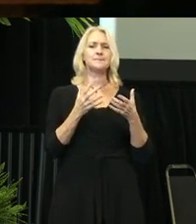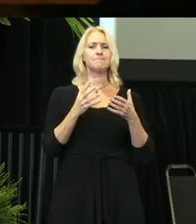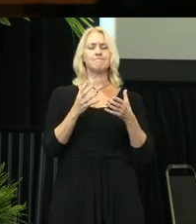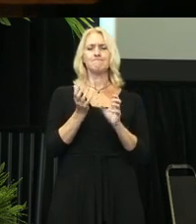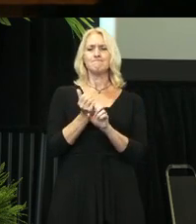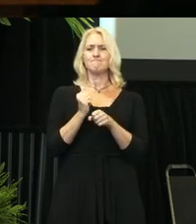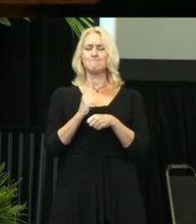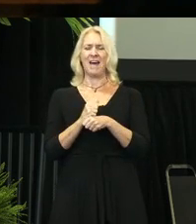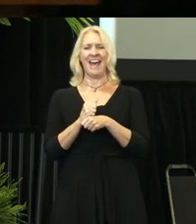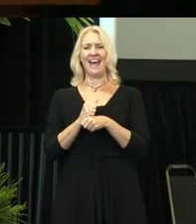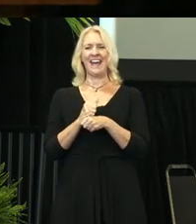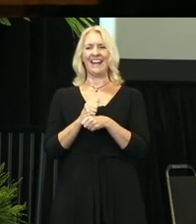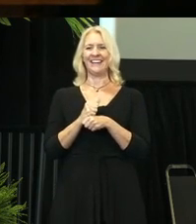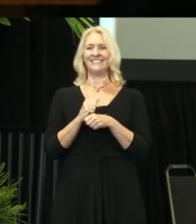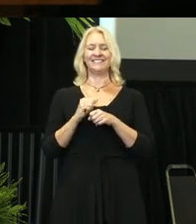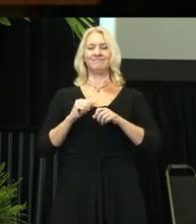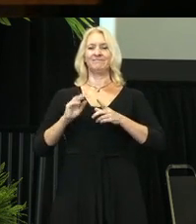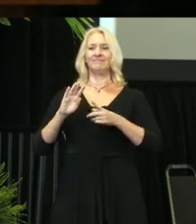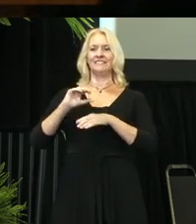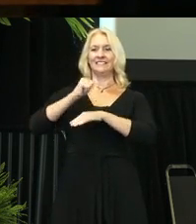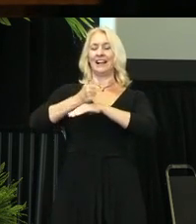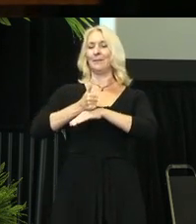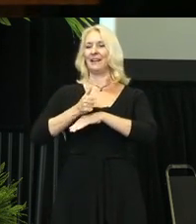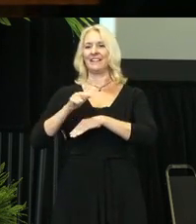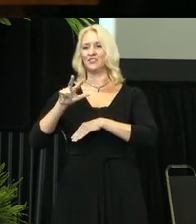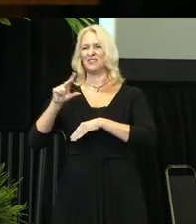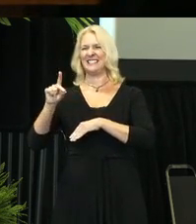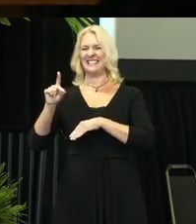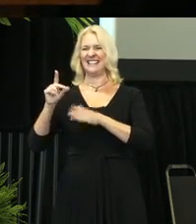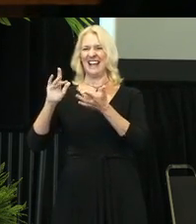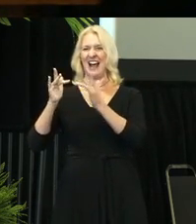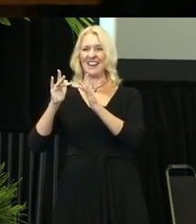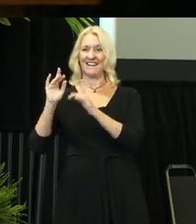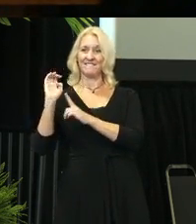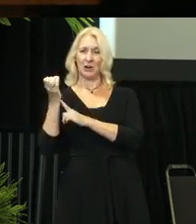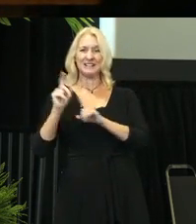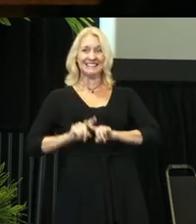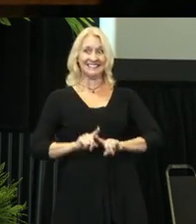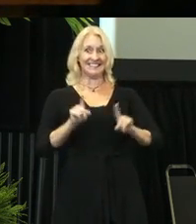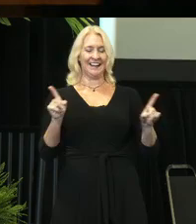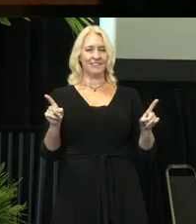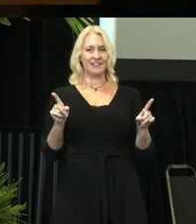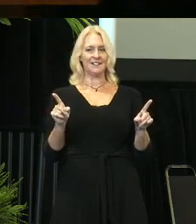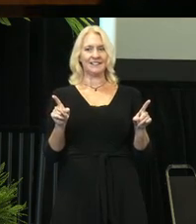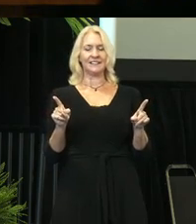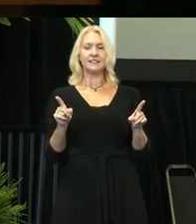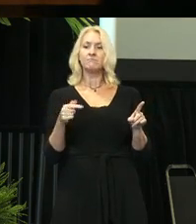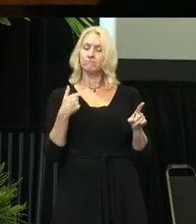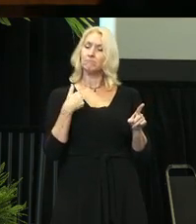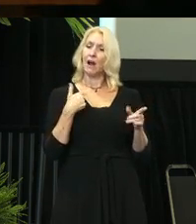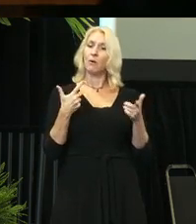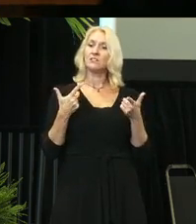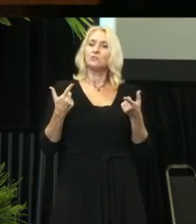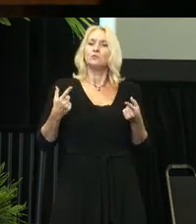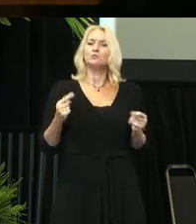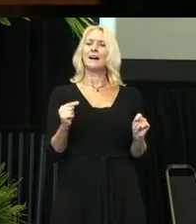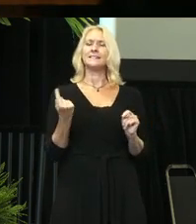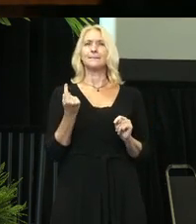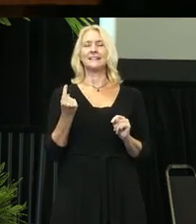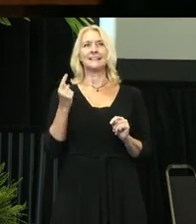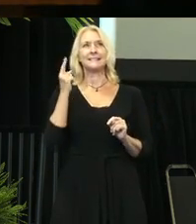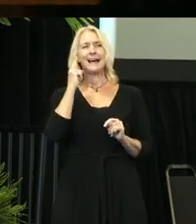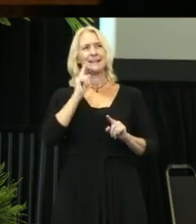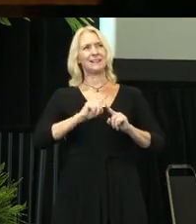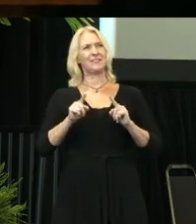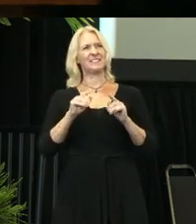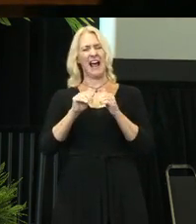completely foreign to what they're accustomed to. And and I wasn't worried or nervous to try something that really sounded out there. I know maybe some of you are